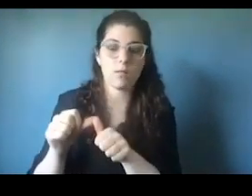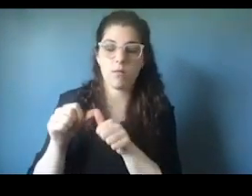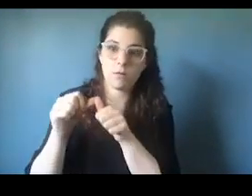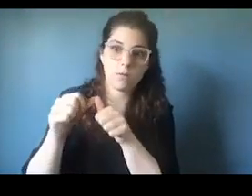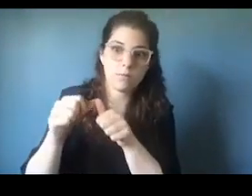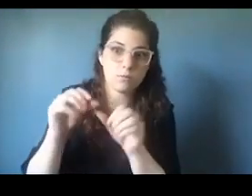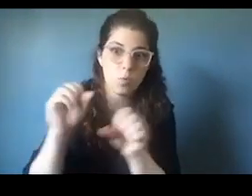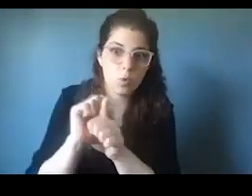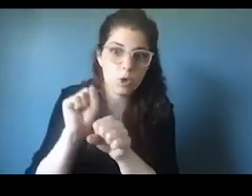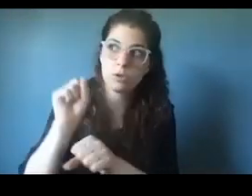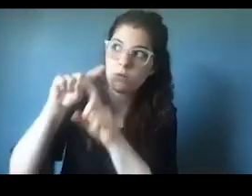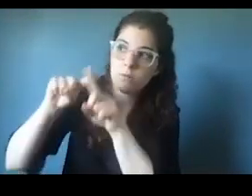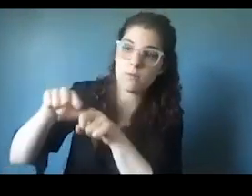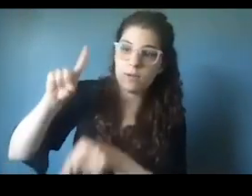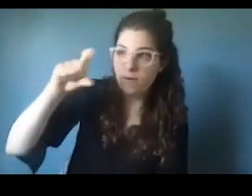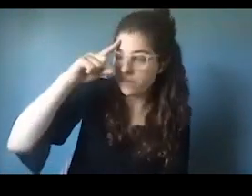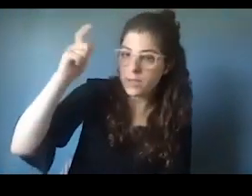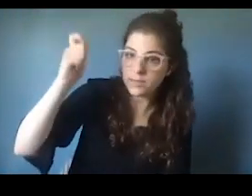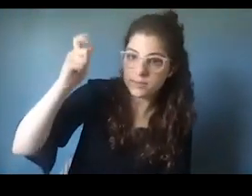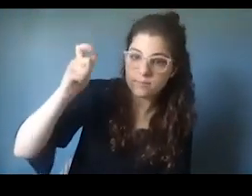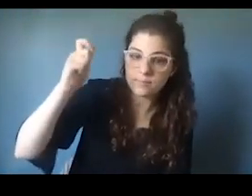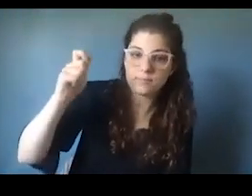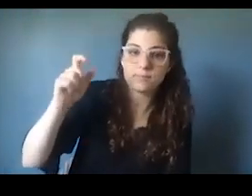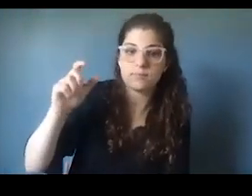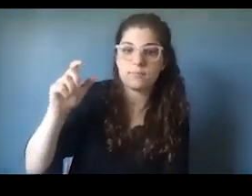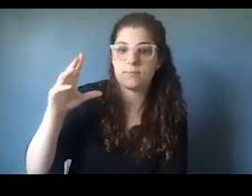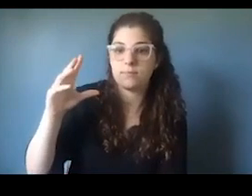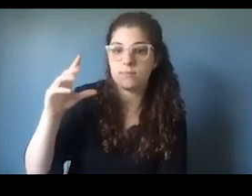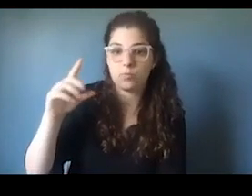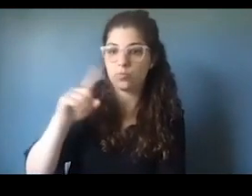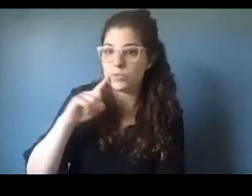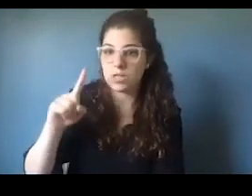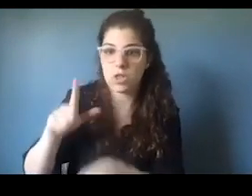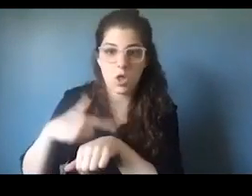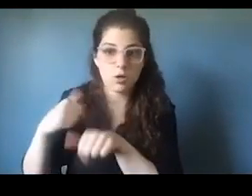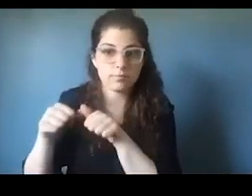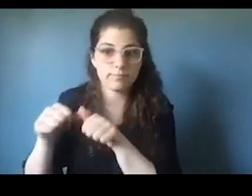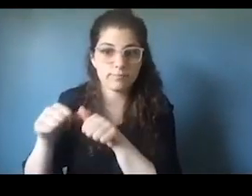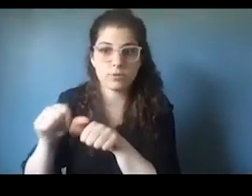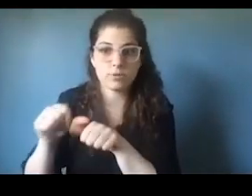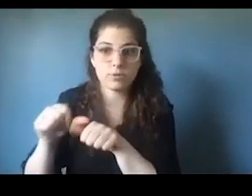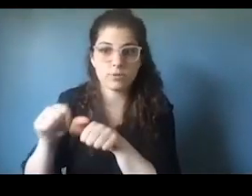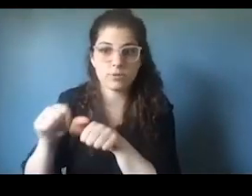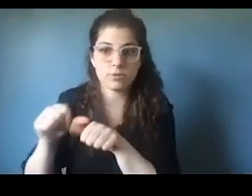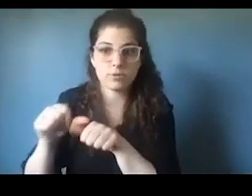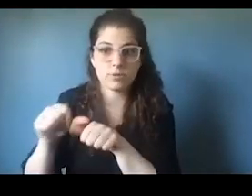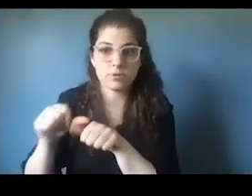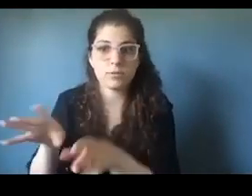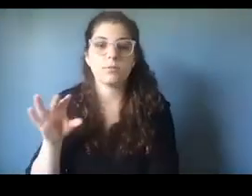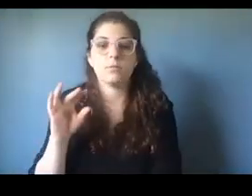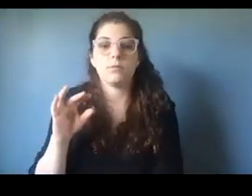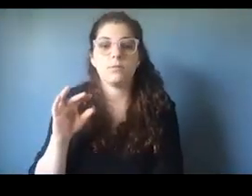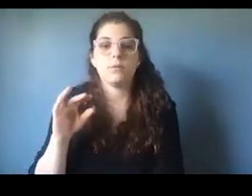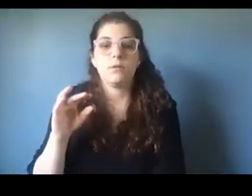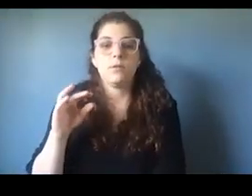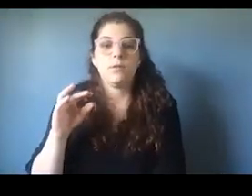time needing government assistance, having to search, potentially facing really long-term job losses. And the counterpoint to that is